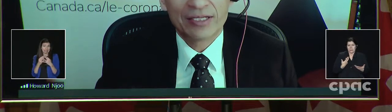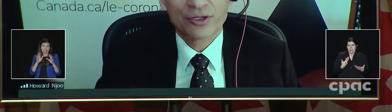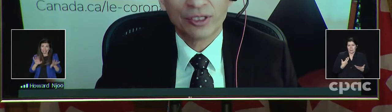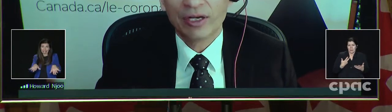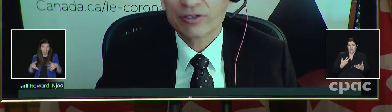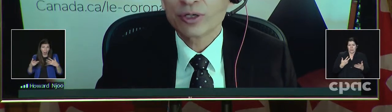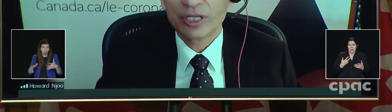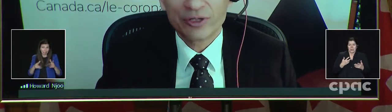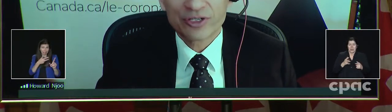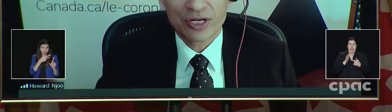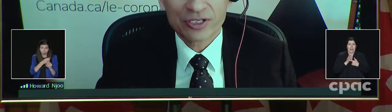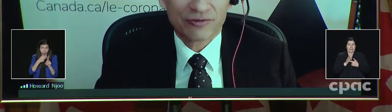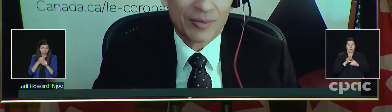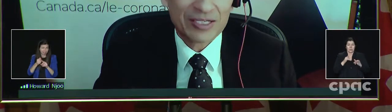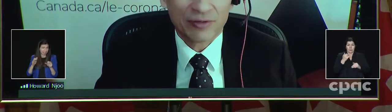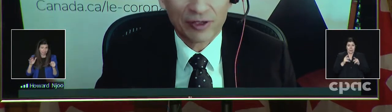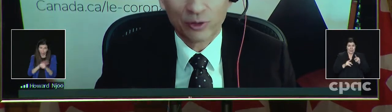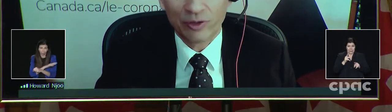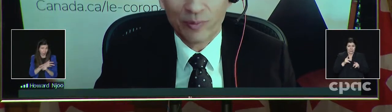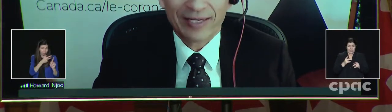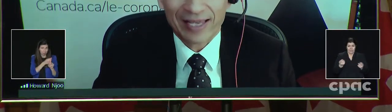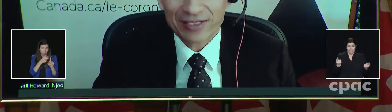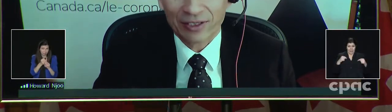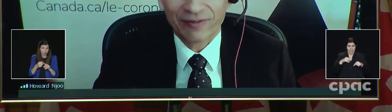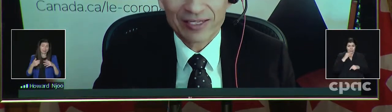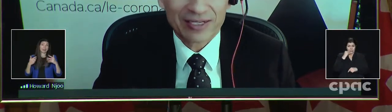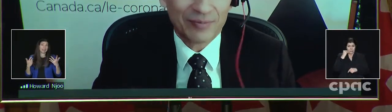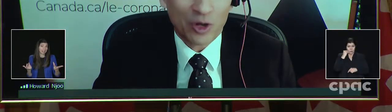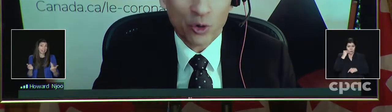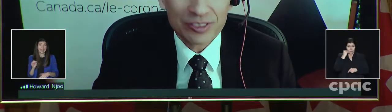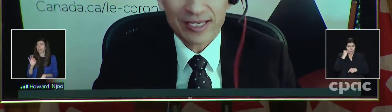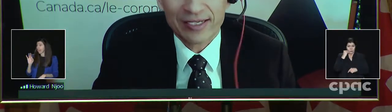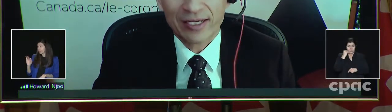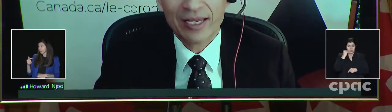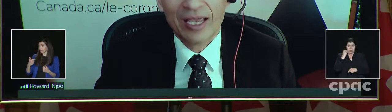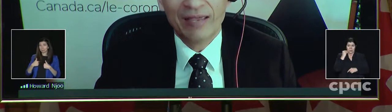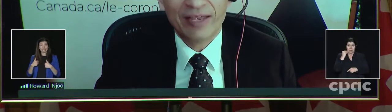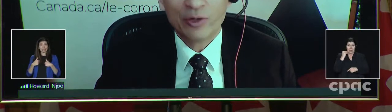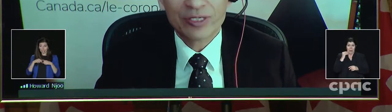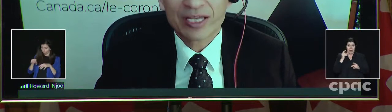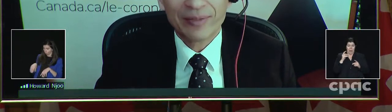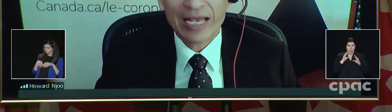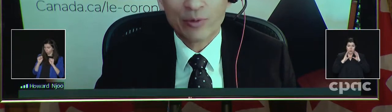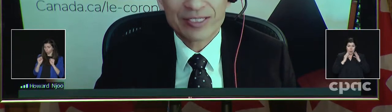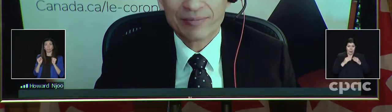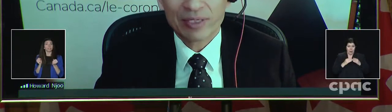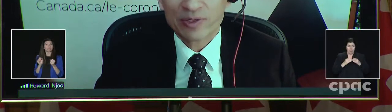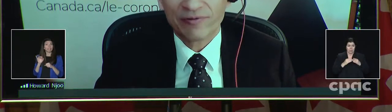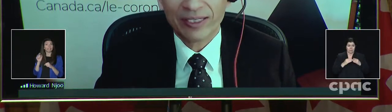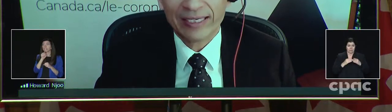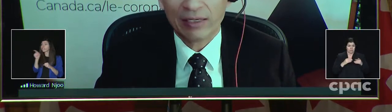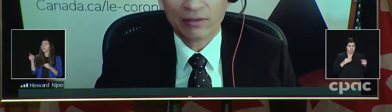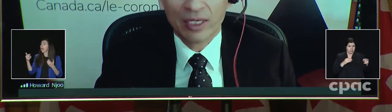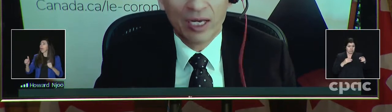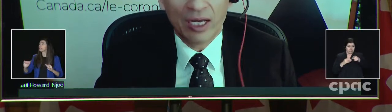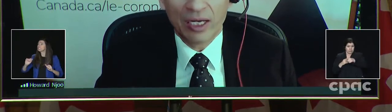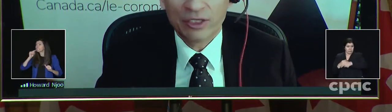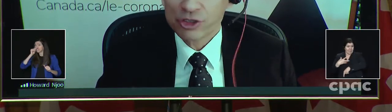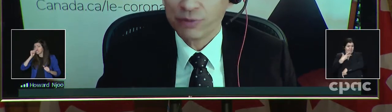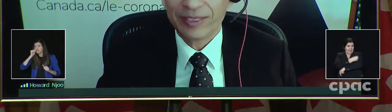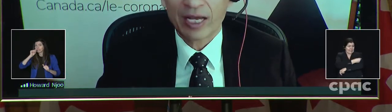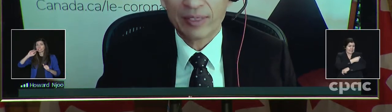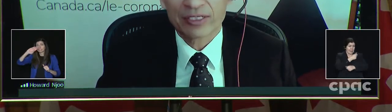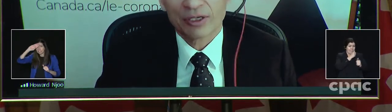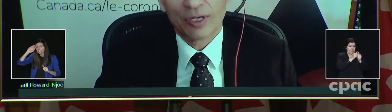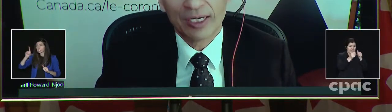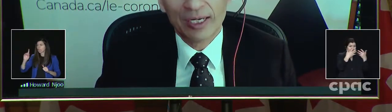And certainly also clear instructions for myself included. We might cancel it because I'm the host. And if anyone's coming down with symptoms or feeling ill, you